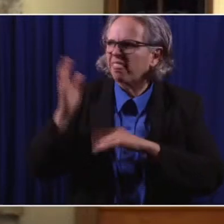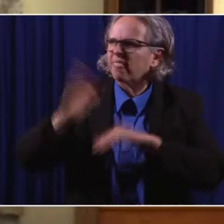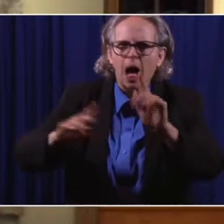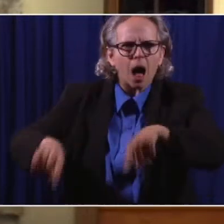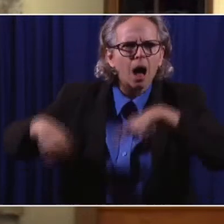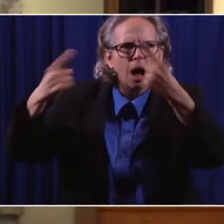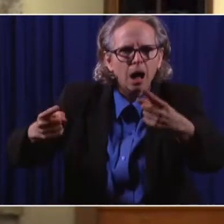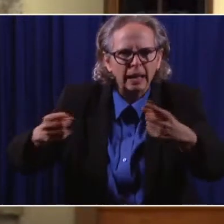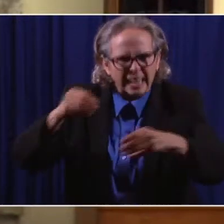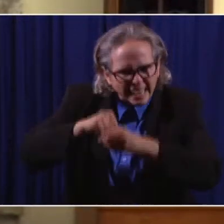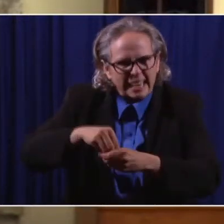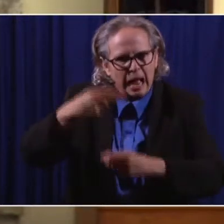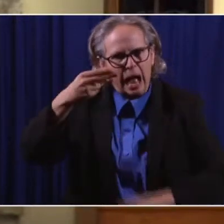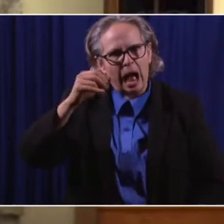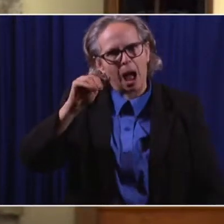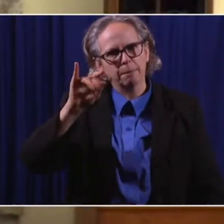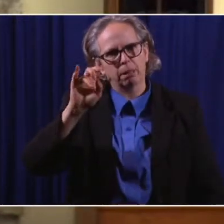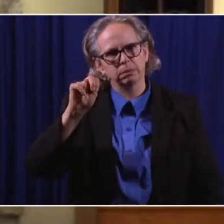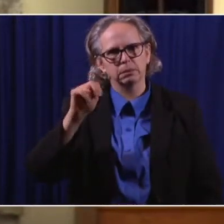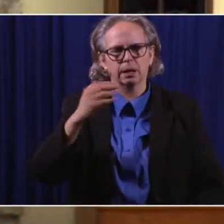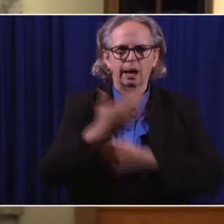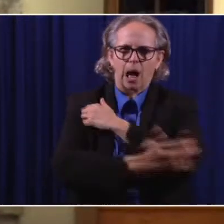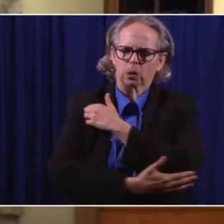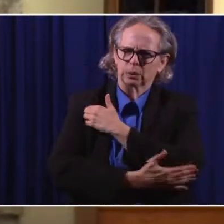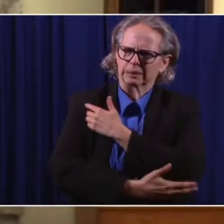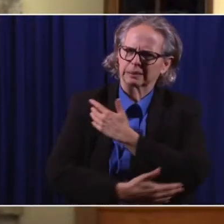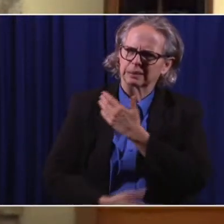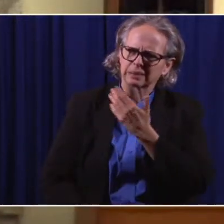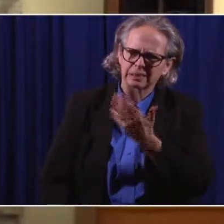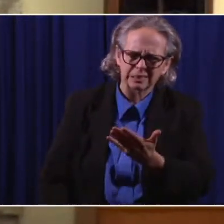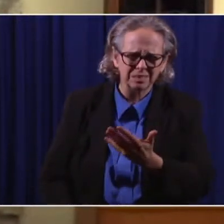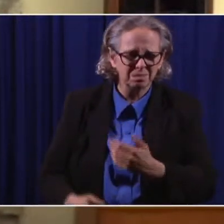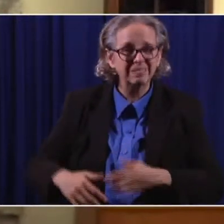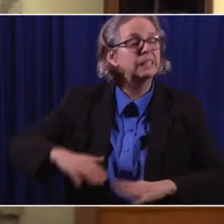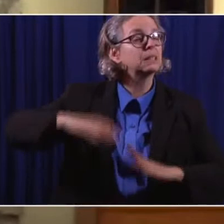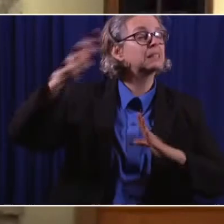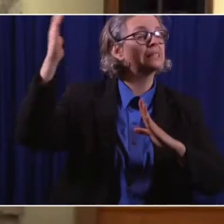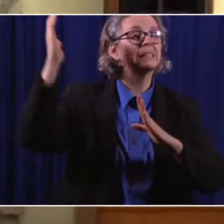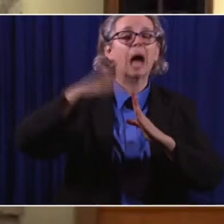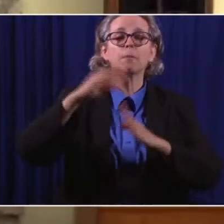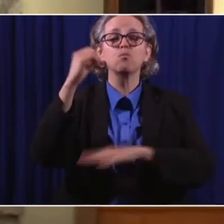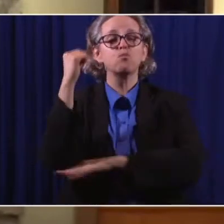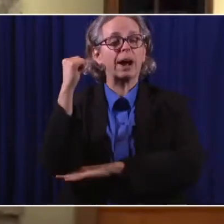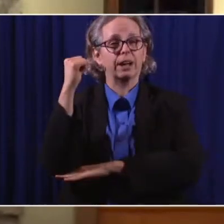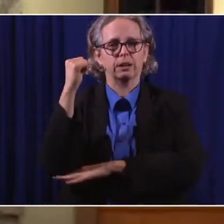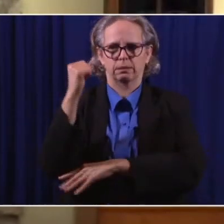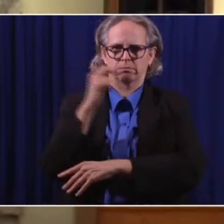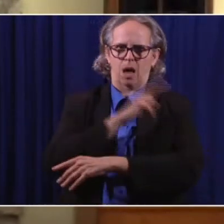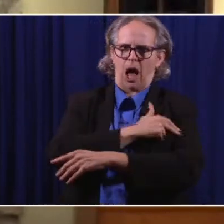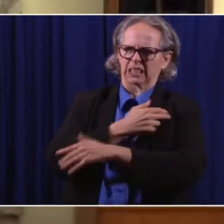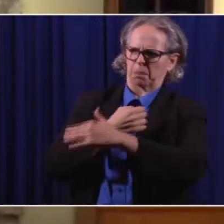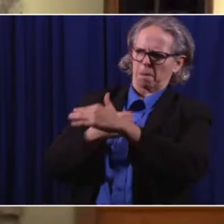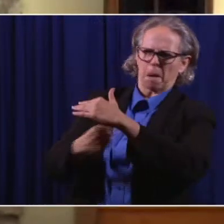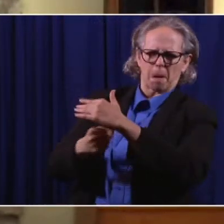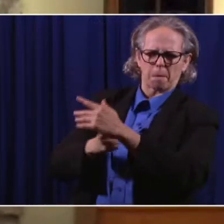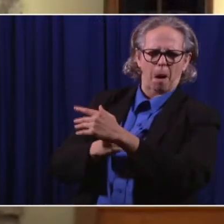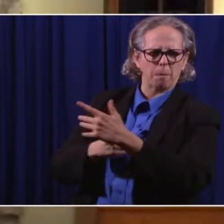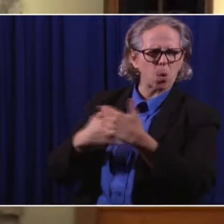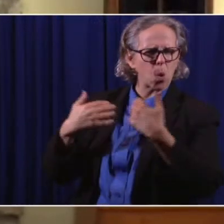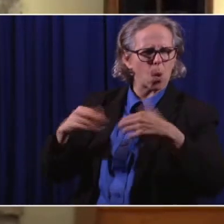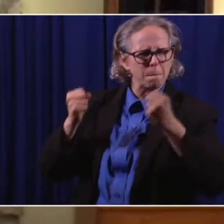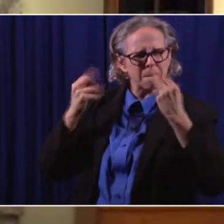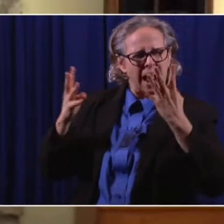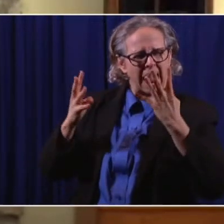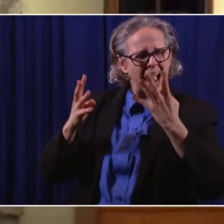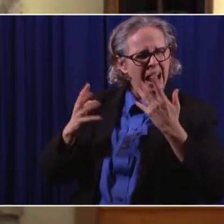their highest number of cases and hospitalizations than they've had at any point during the entire pandemic. Social